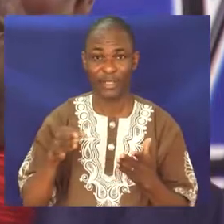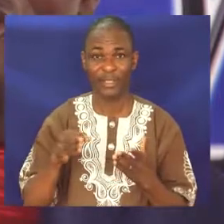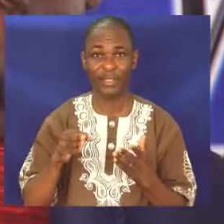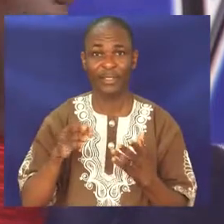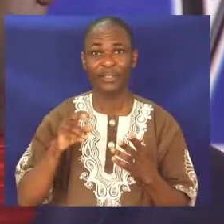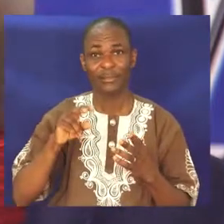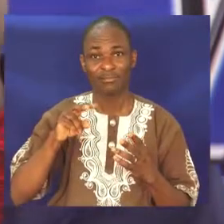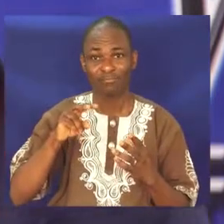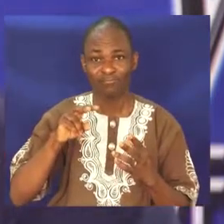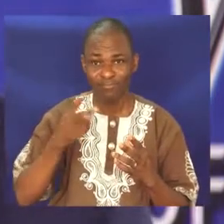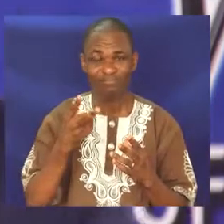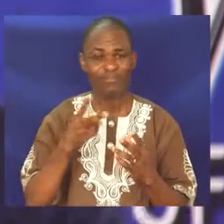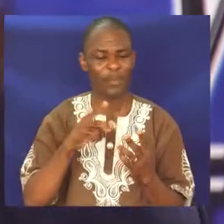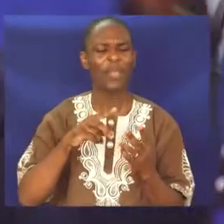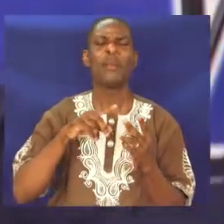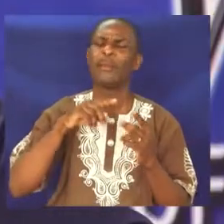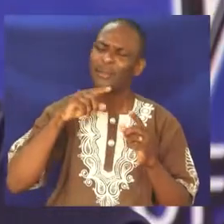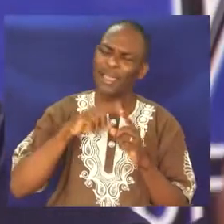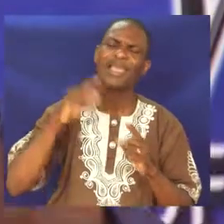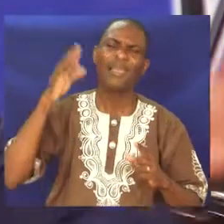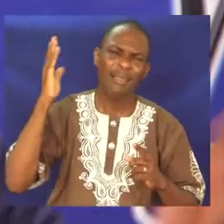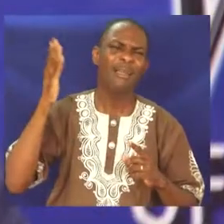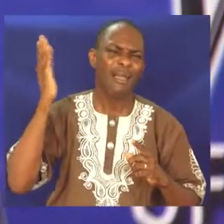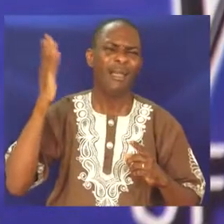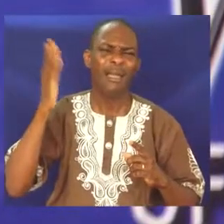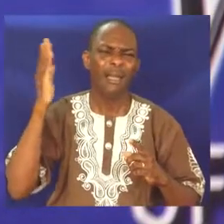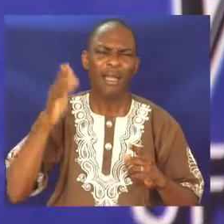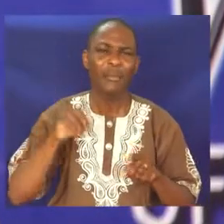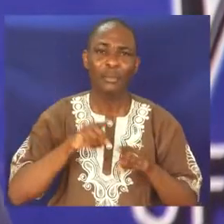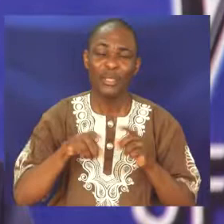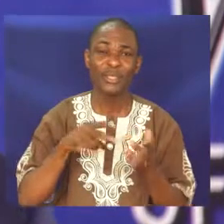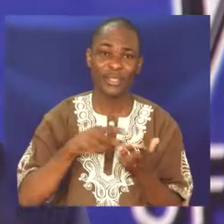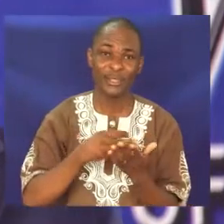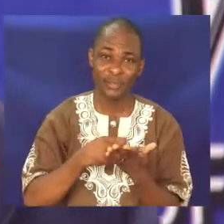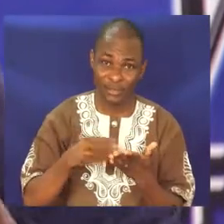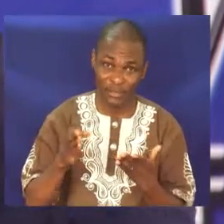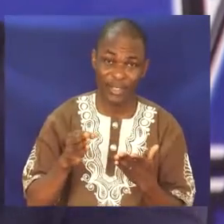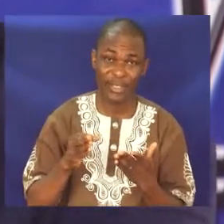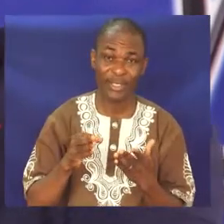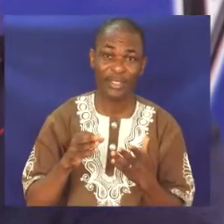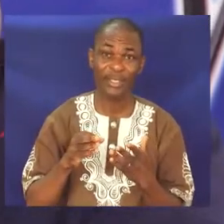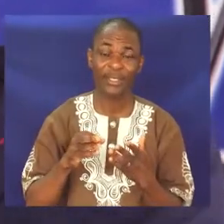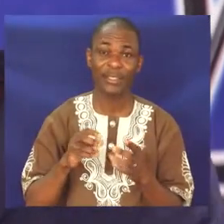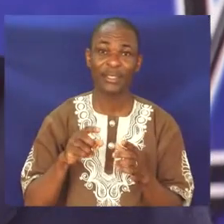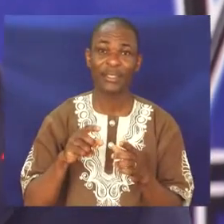tosi mi enu anana kufu ado person wo ba na campaign wo mo ye pa anye ye ebre no eso ye